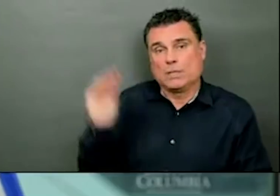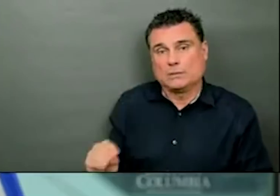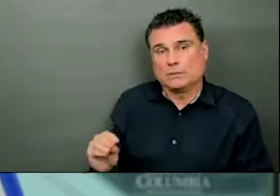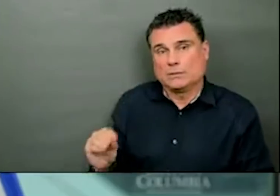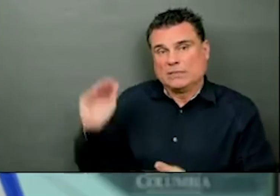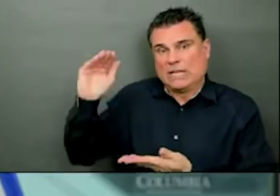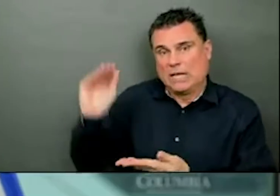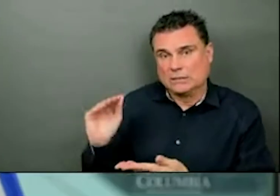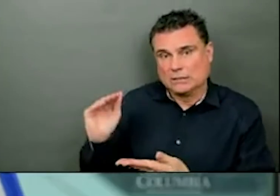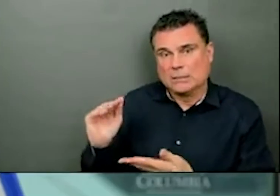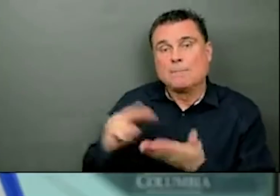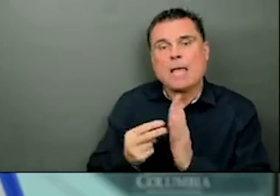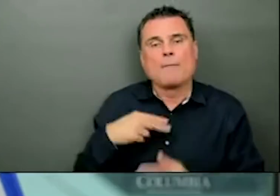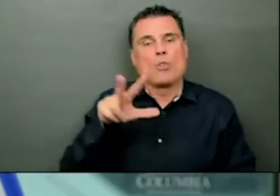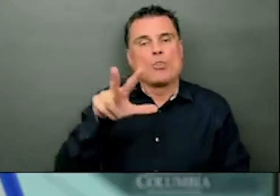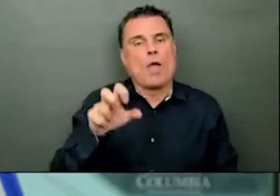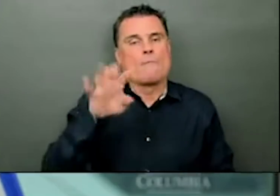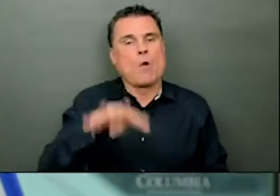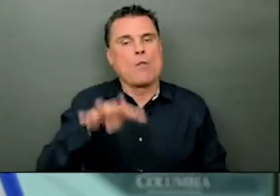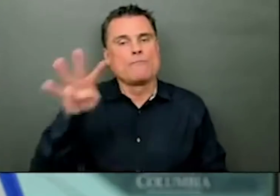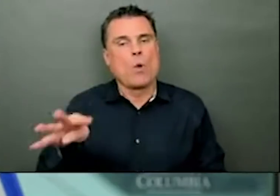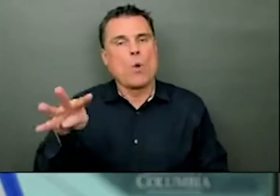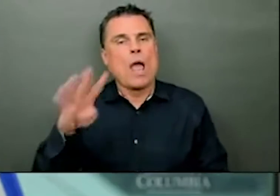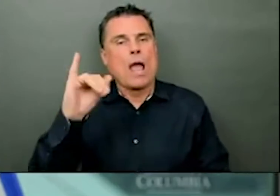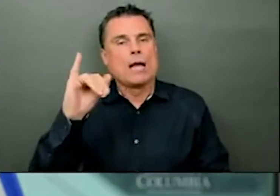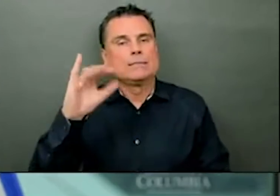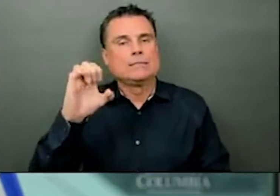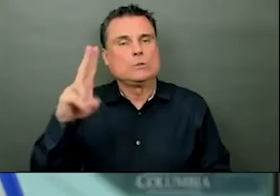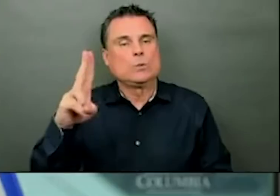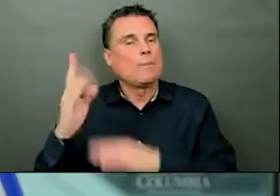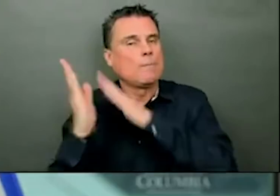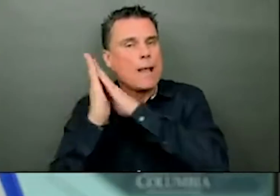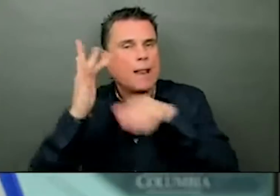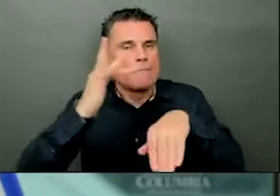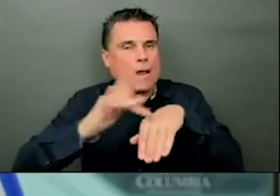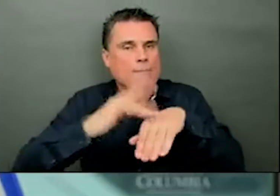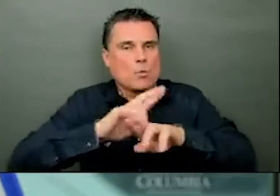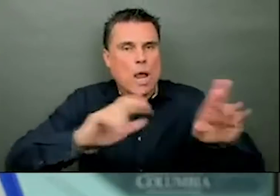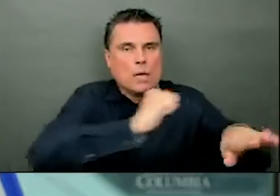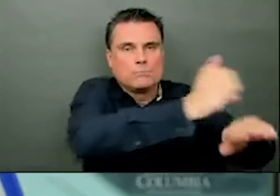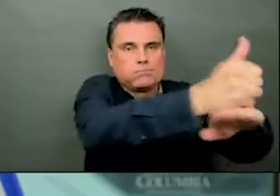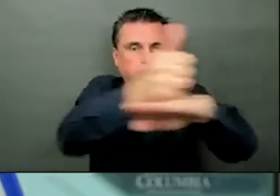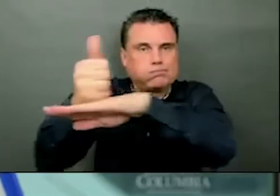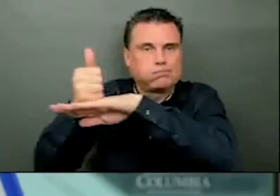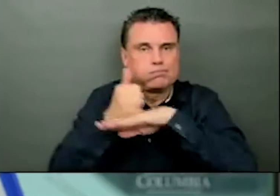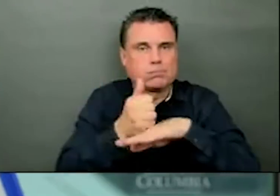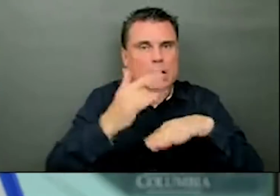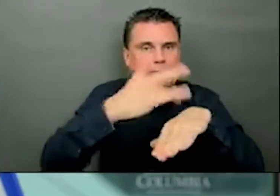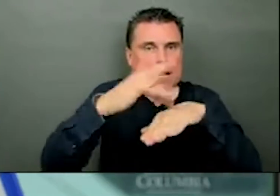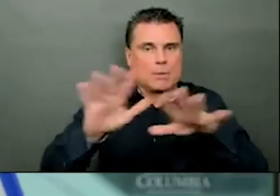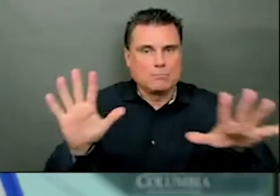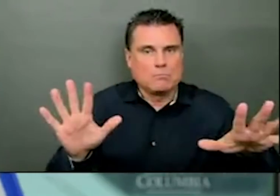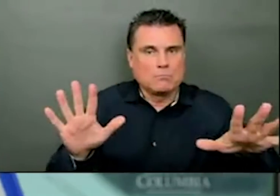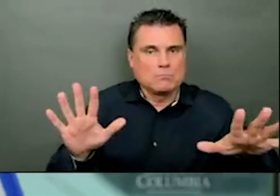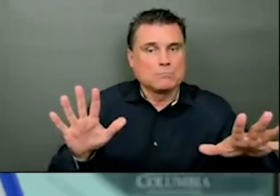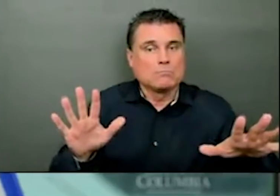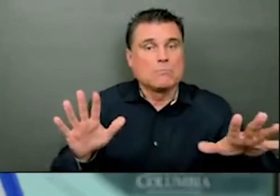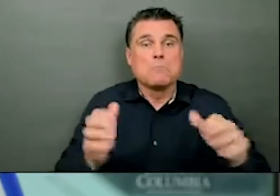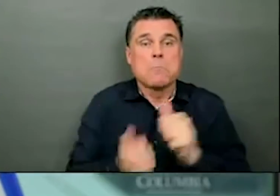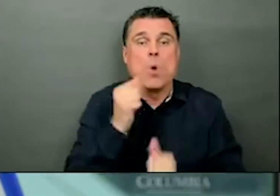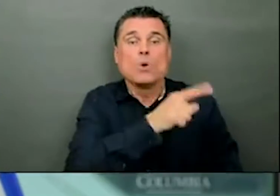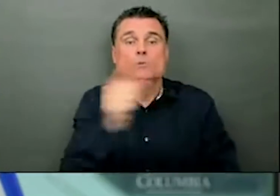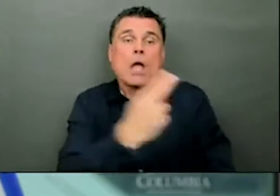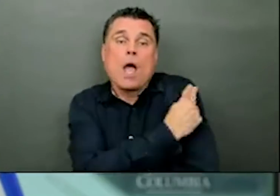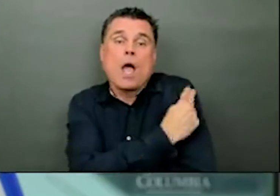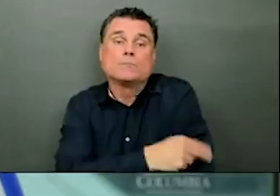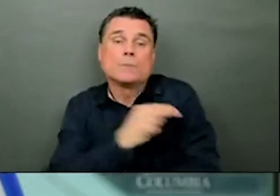additional beds that are currently vacant. So that situation continues as it has been. That doesn't mean that, especially in hospitals